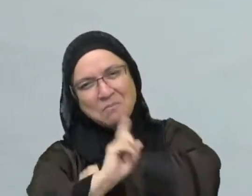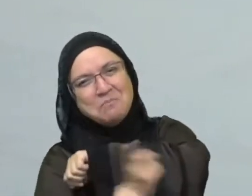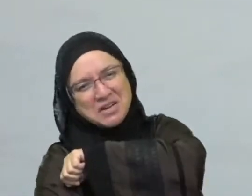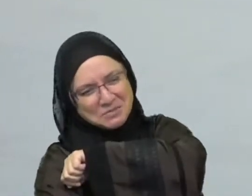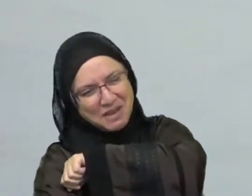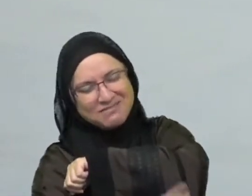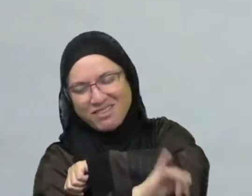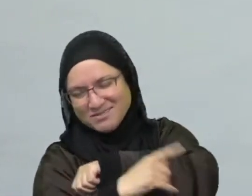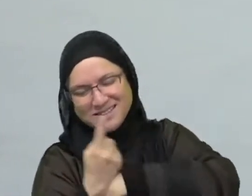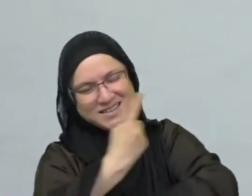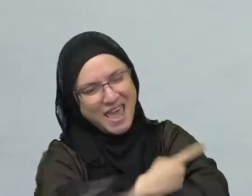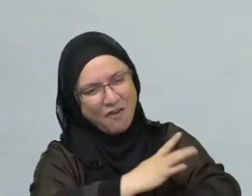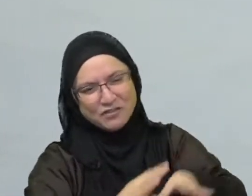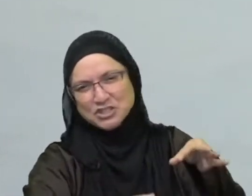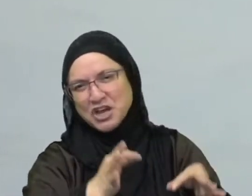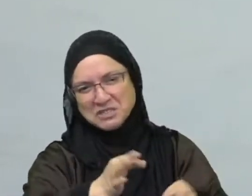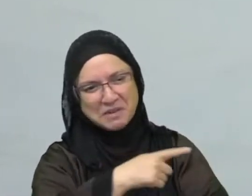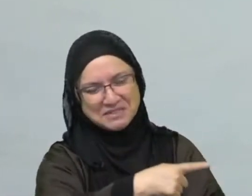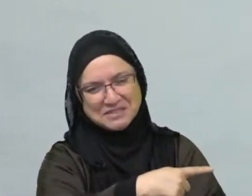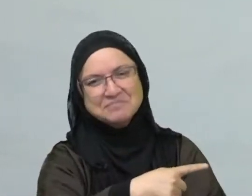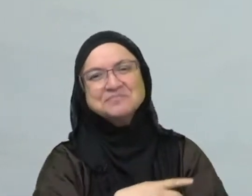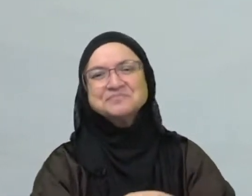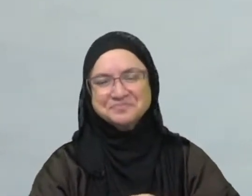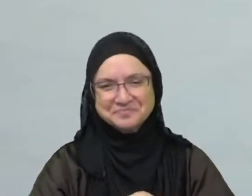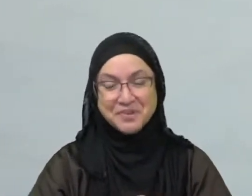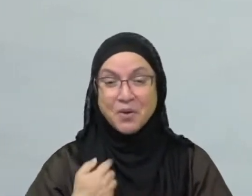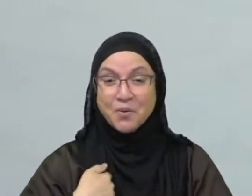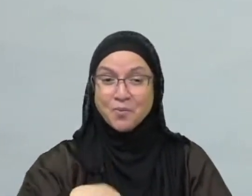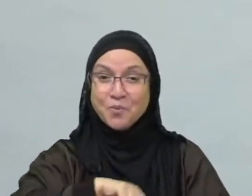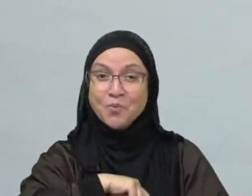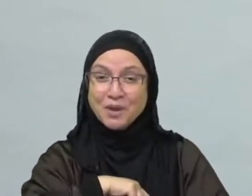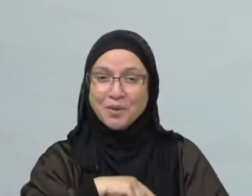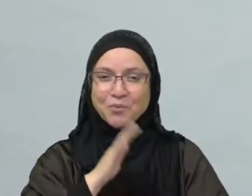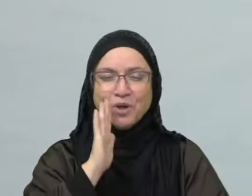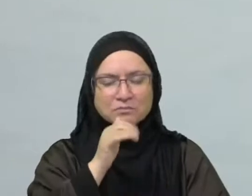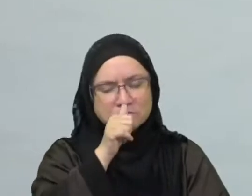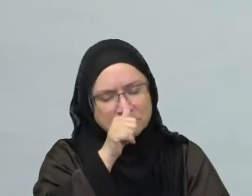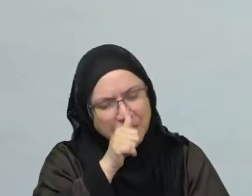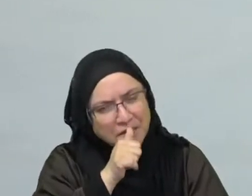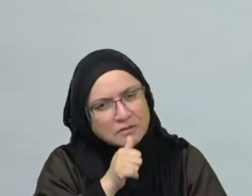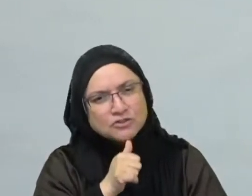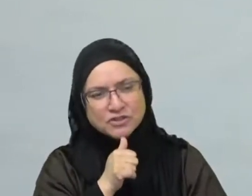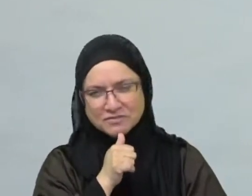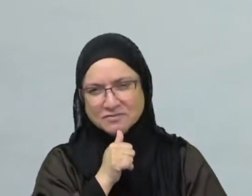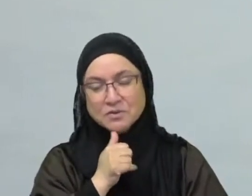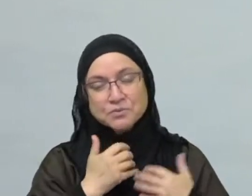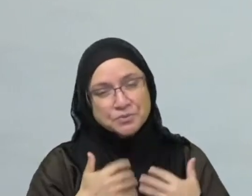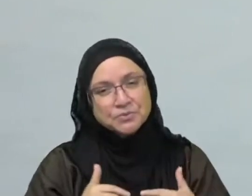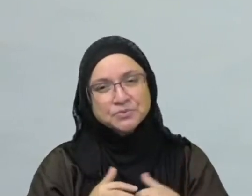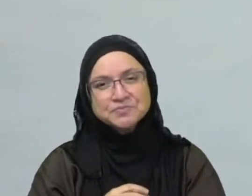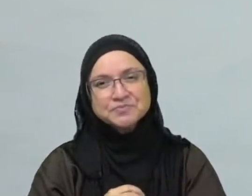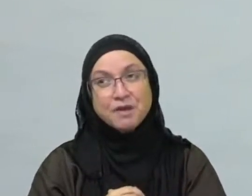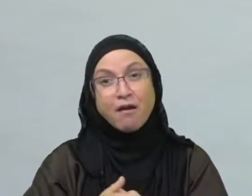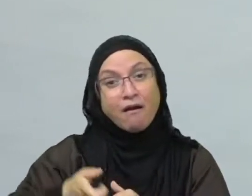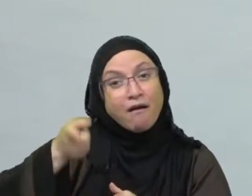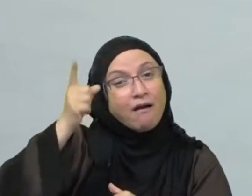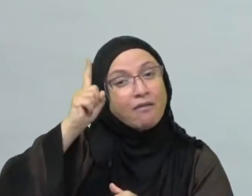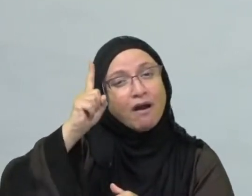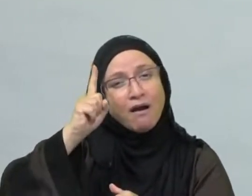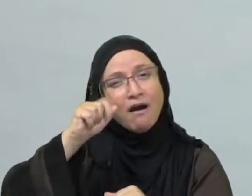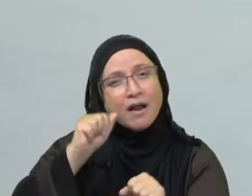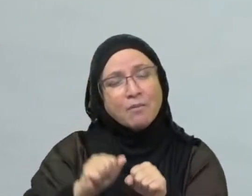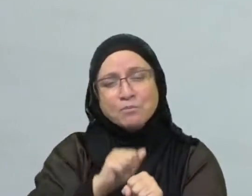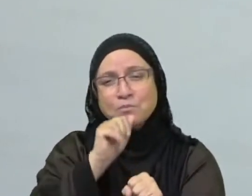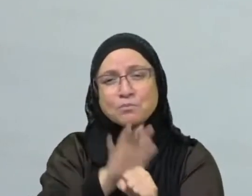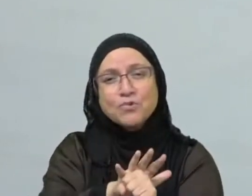Jannah, if I'm patient. That paradise, if I'm patient. Allah promised us that paradise if